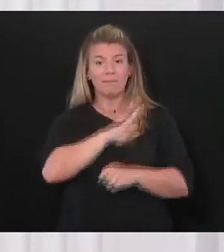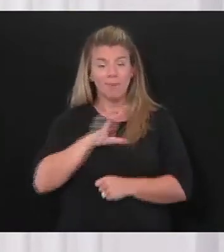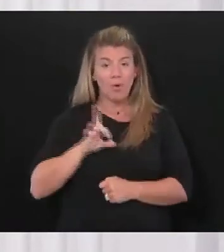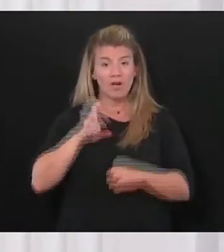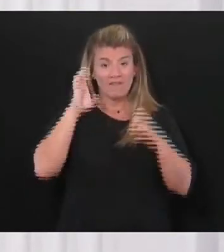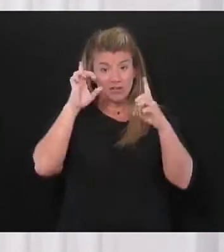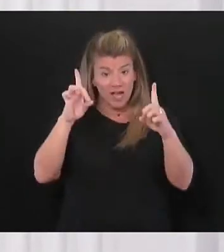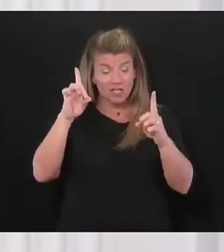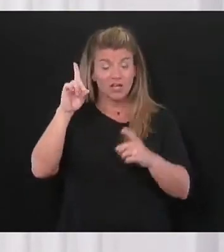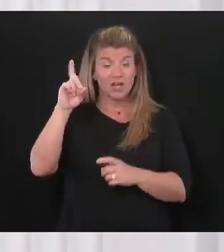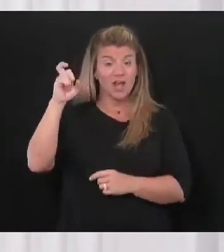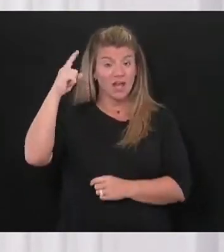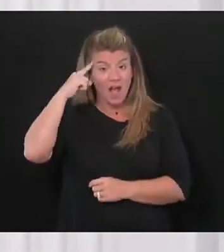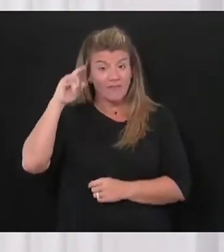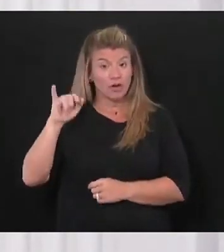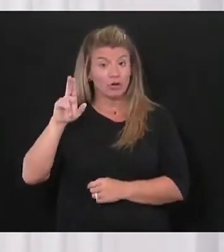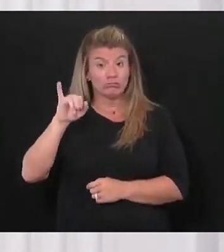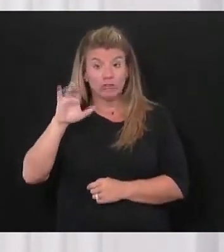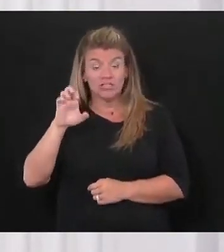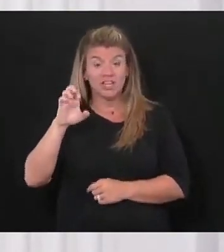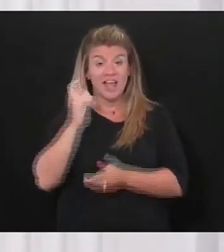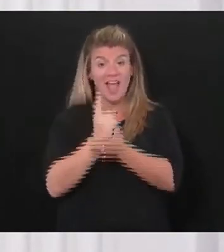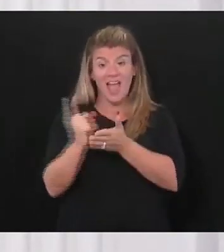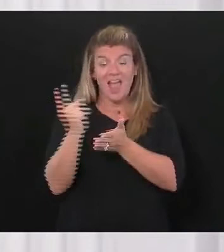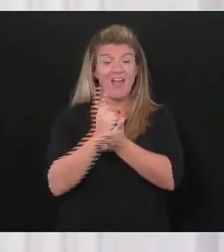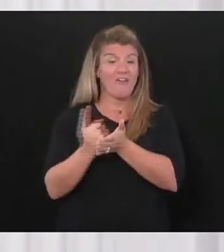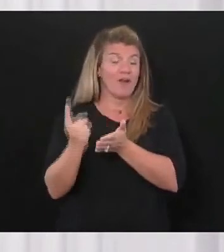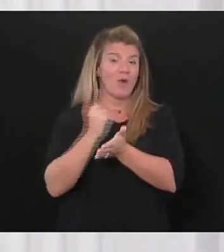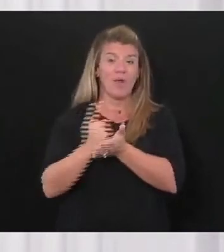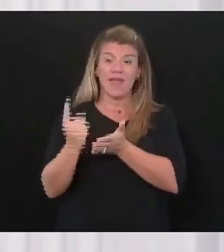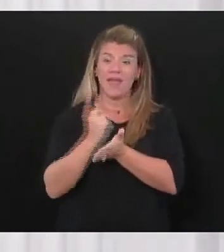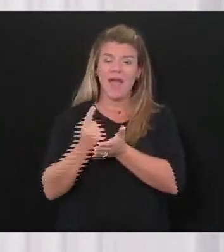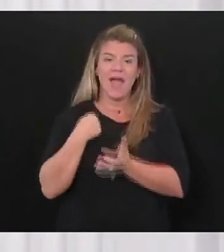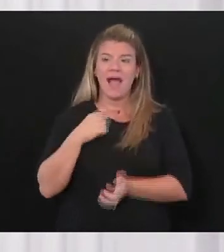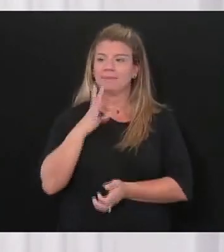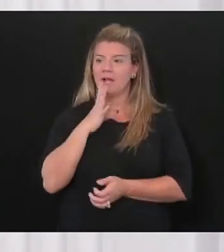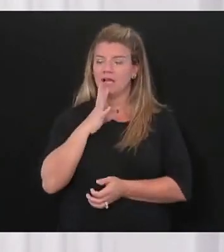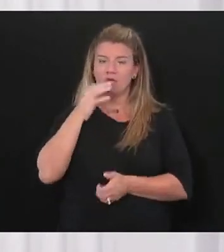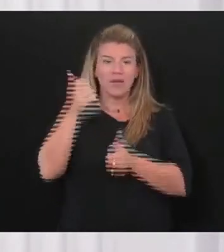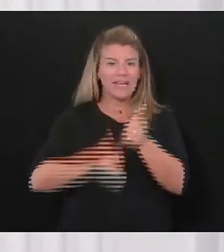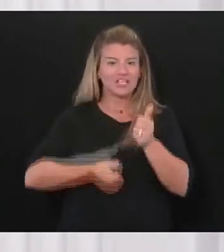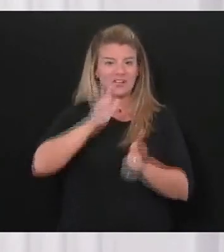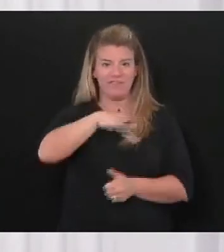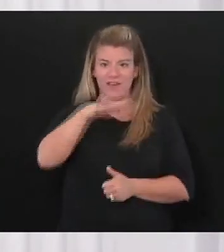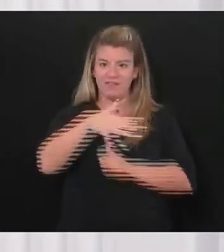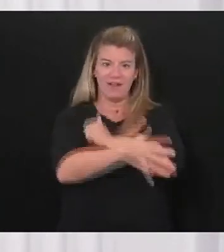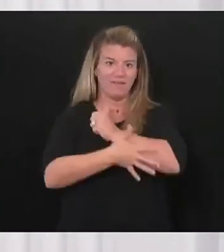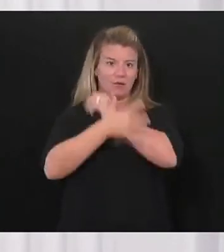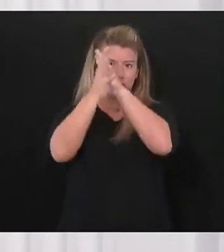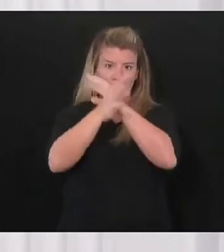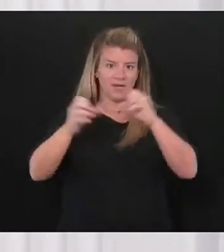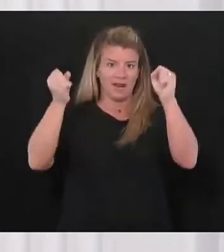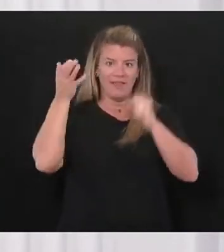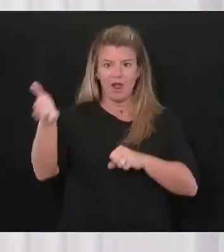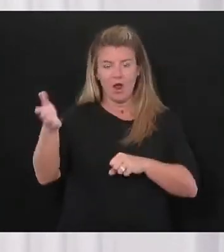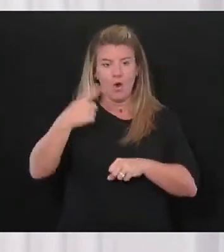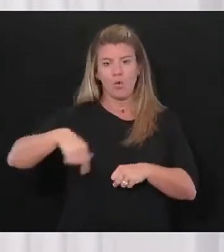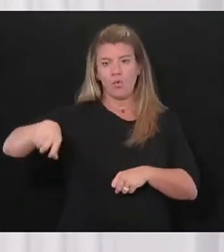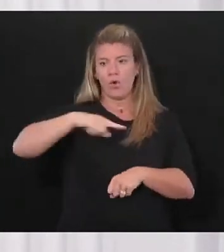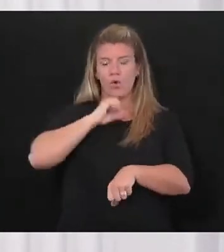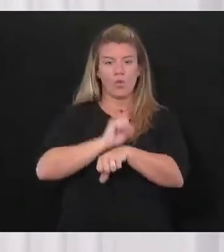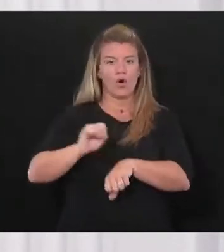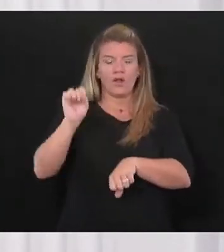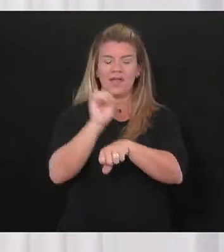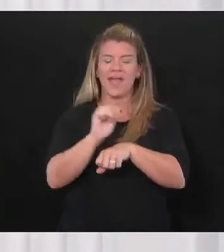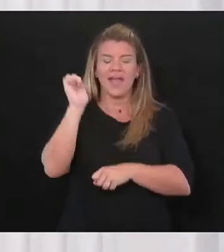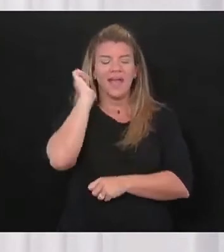Governor Justice, each and every week I speak with each of the 55 county superintendents that are working each and every day on these